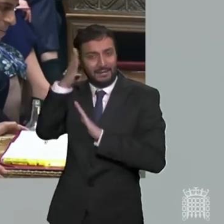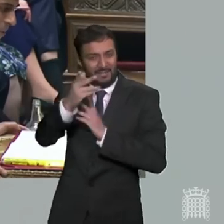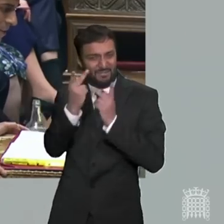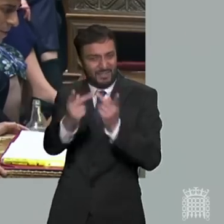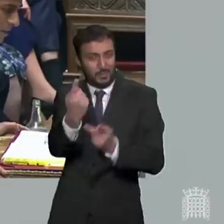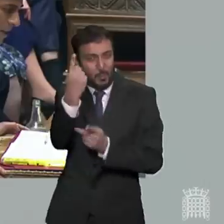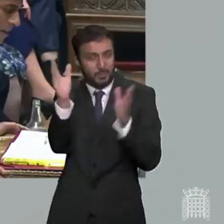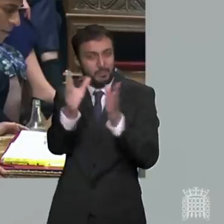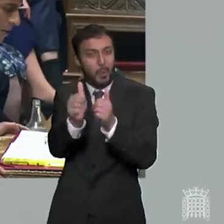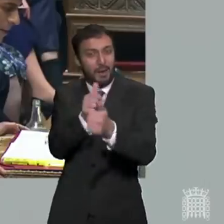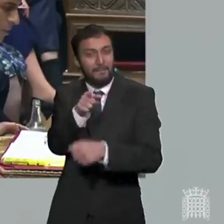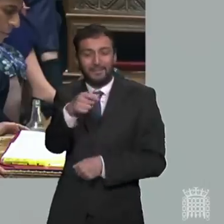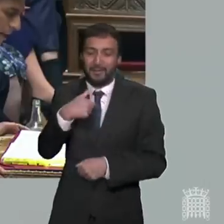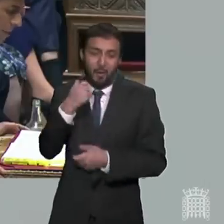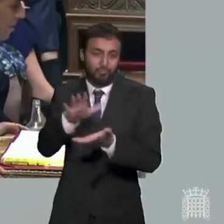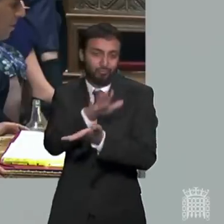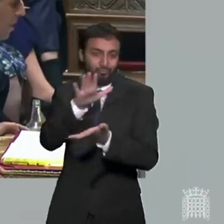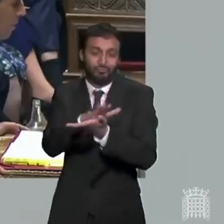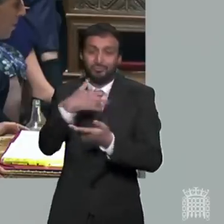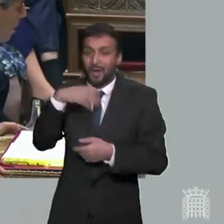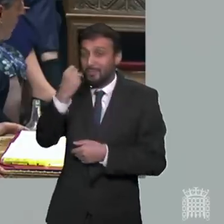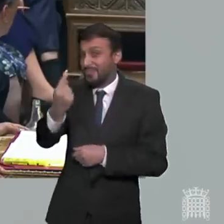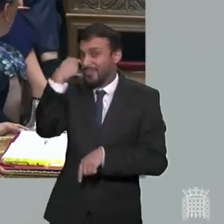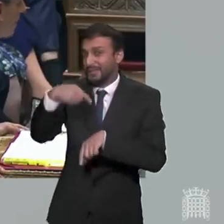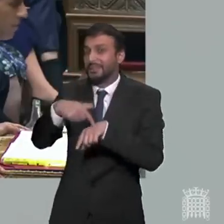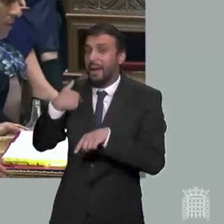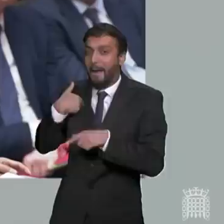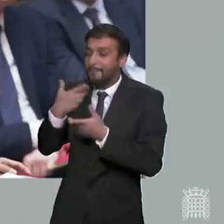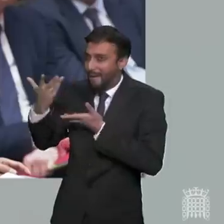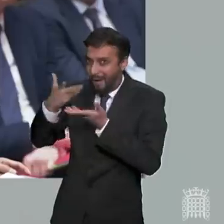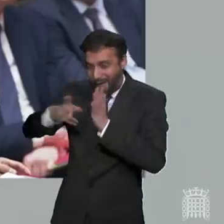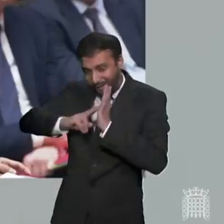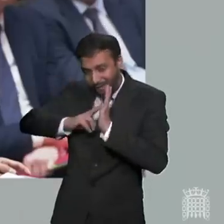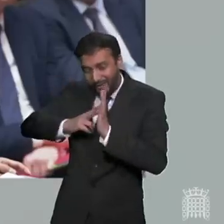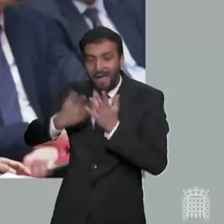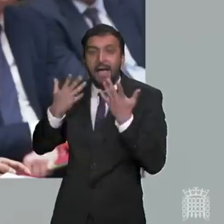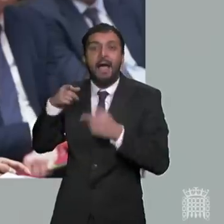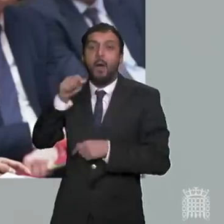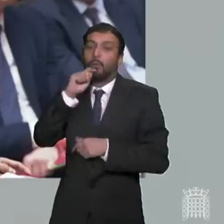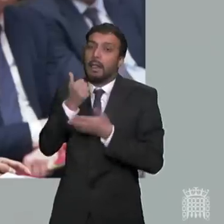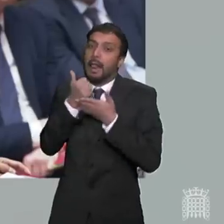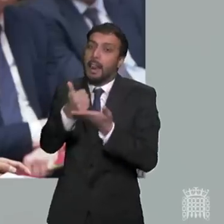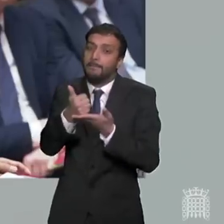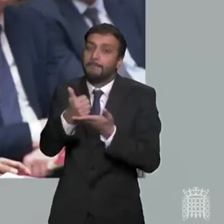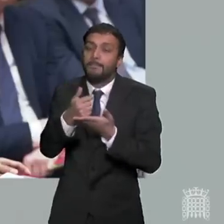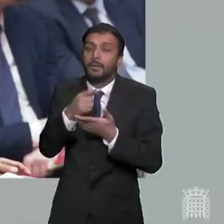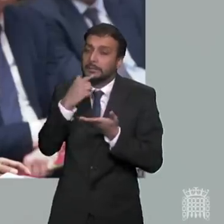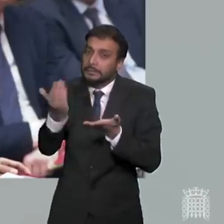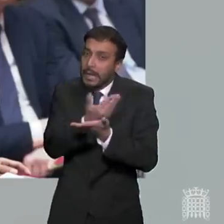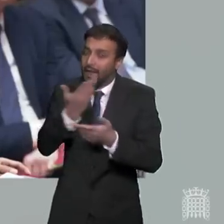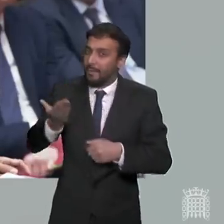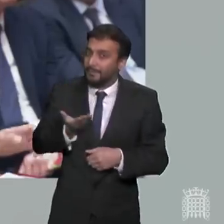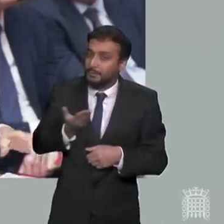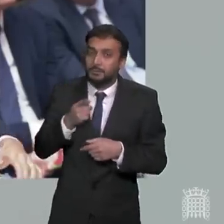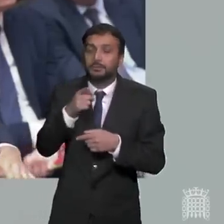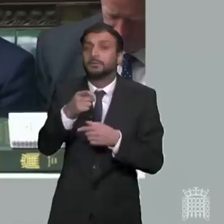I remember we discussed then some of the things we were planning to do, which are now going to make a big difference, saving businesses hundreds or thousands of pounds with their energy